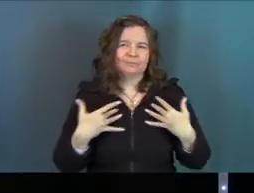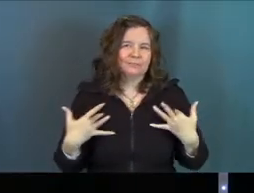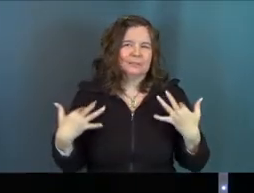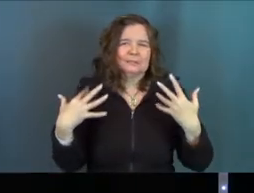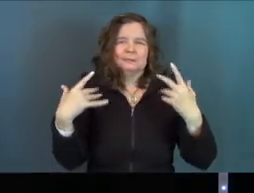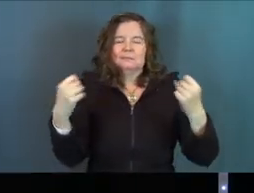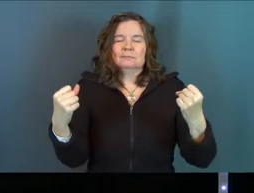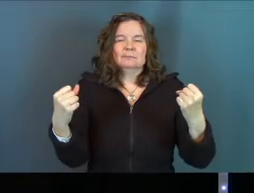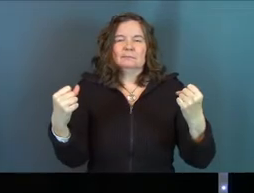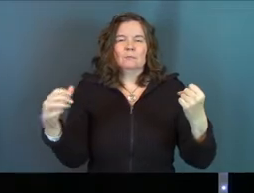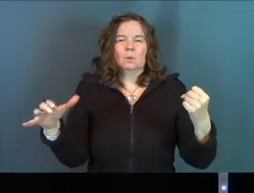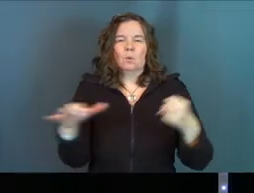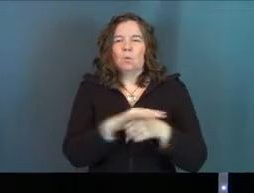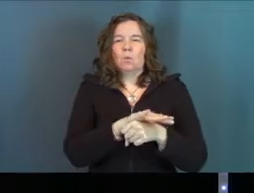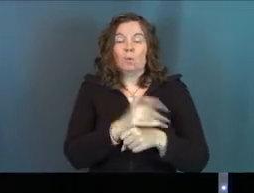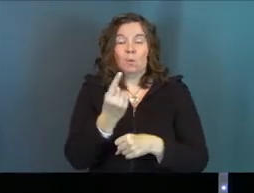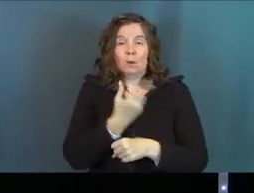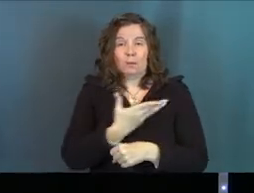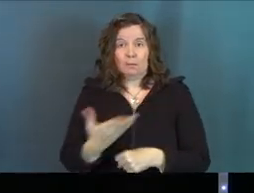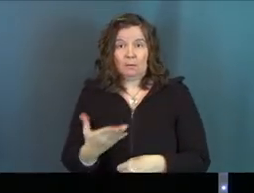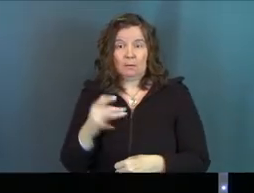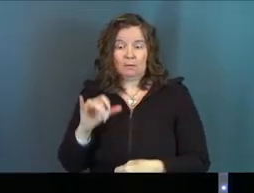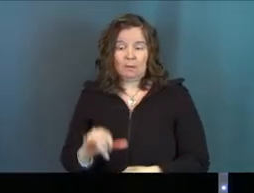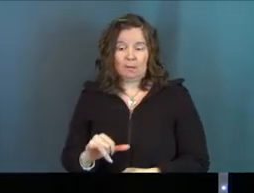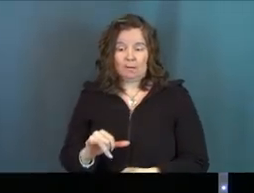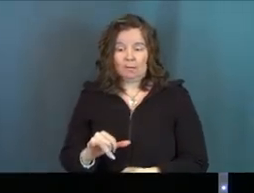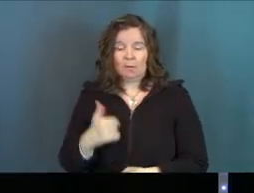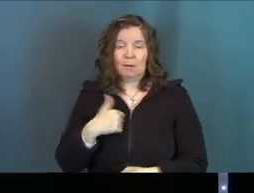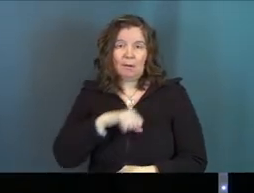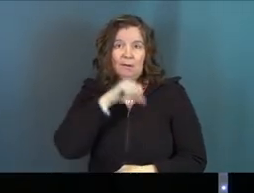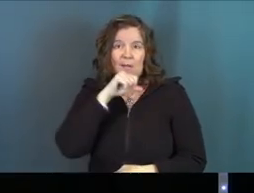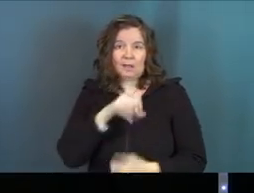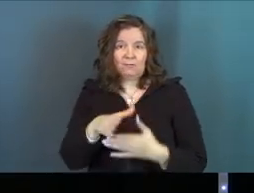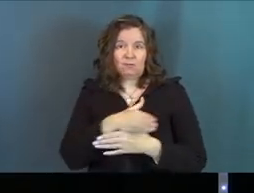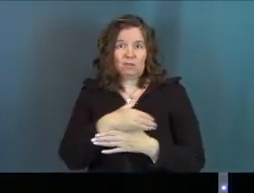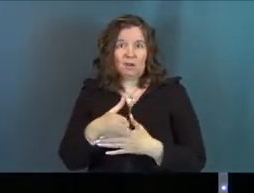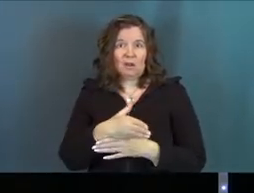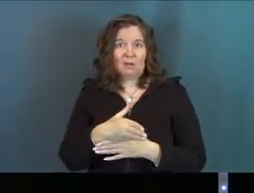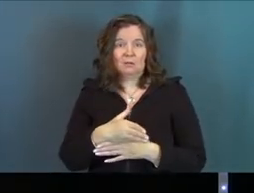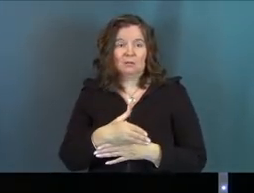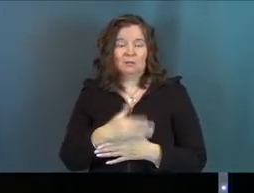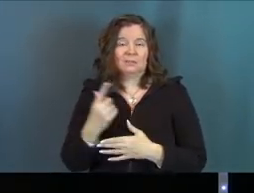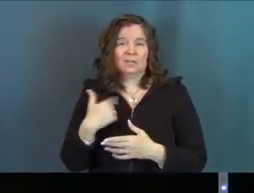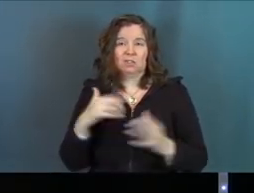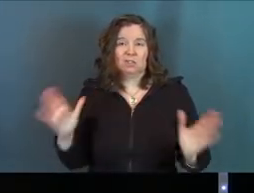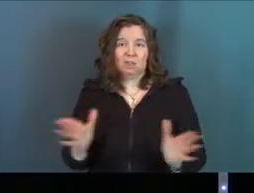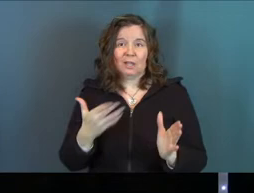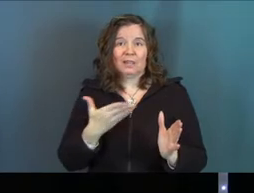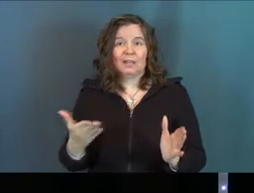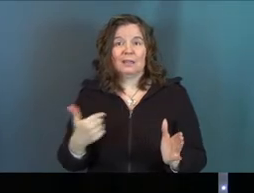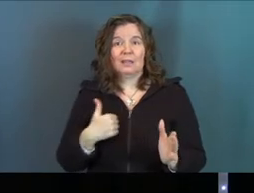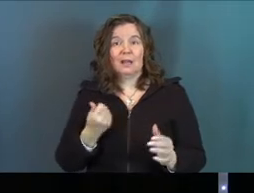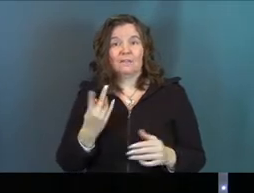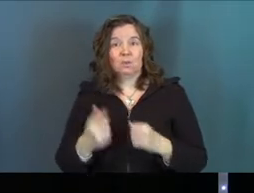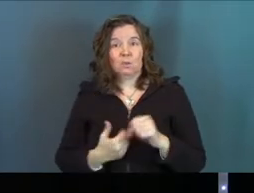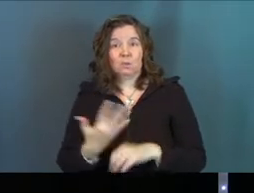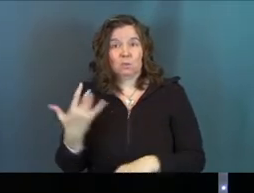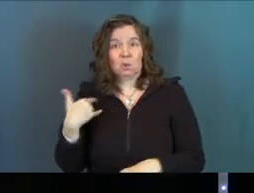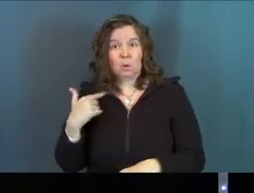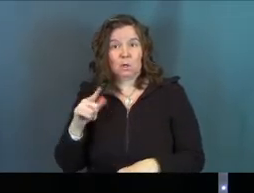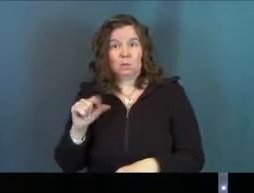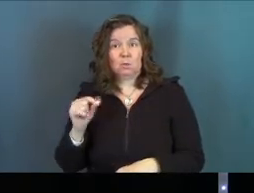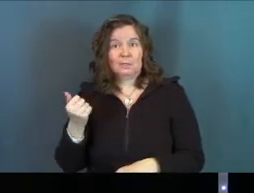We will be restored. One of the things that I love to share is just, it's such an encouraging thing, is a few years back